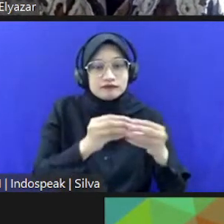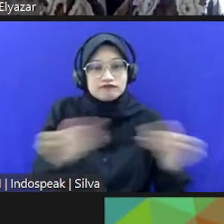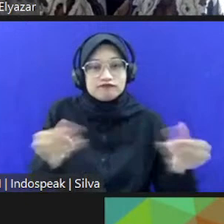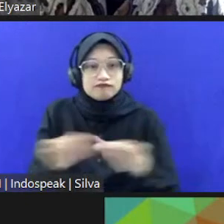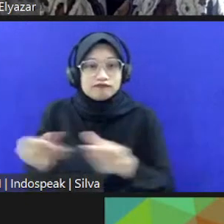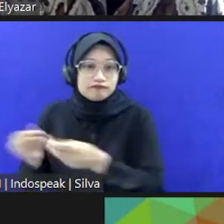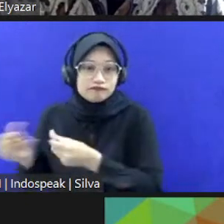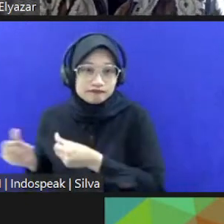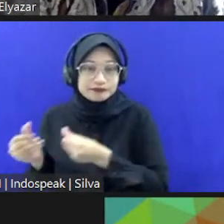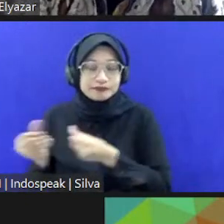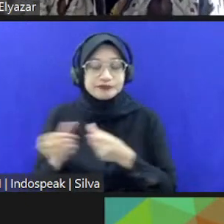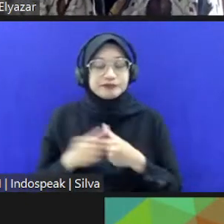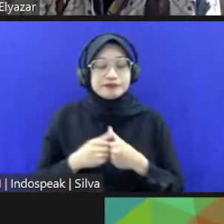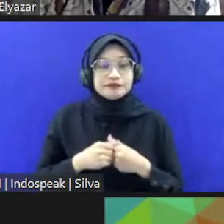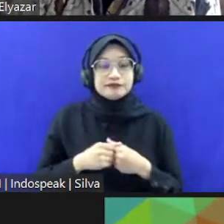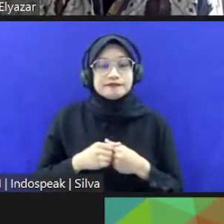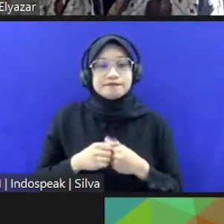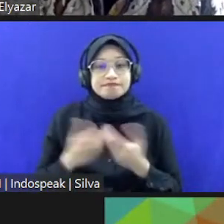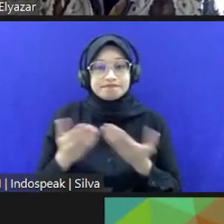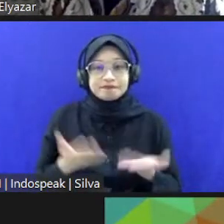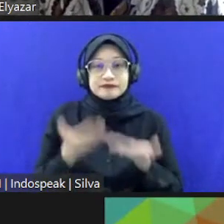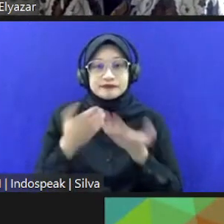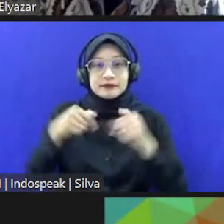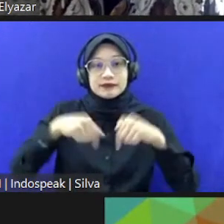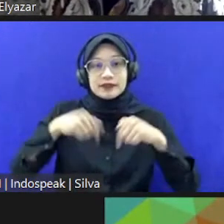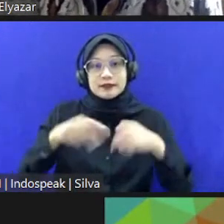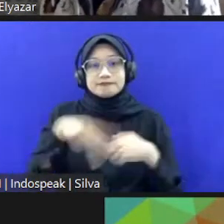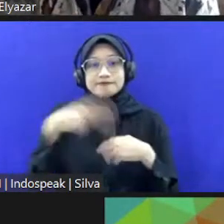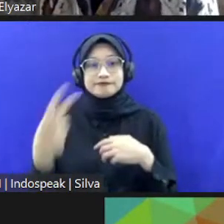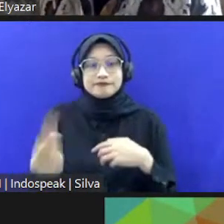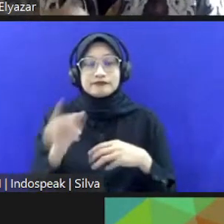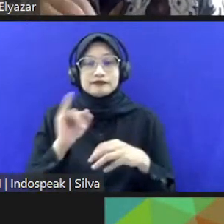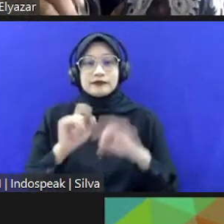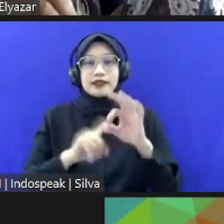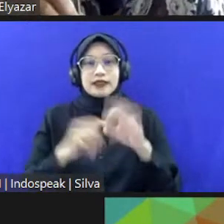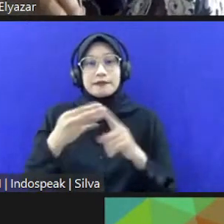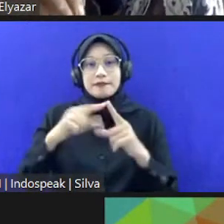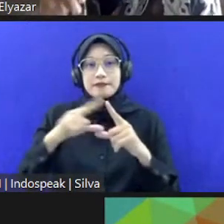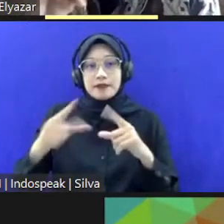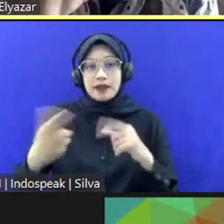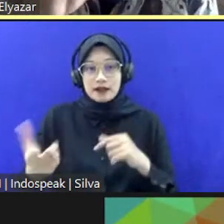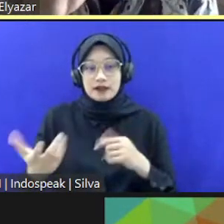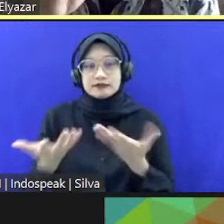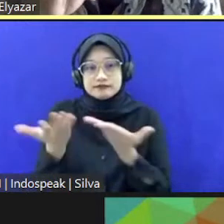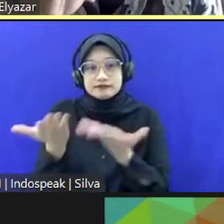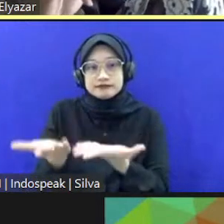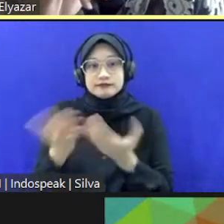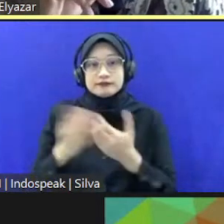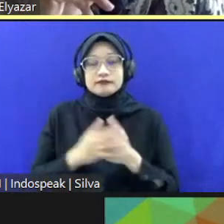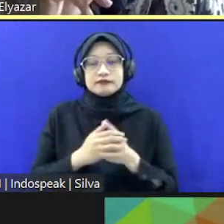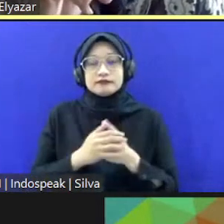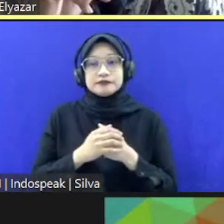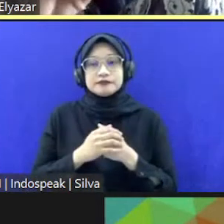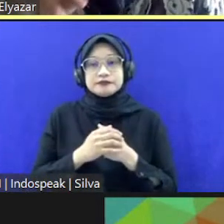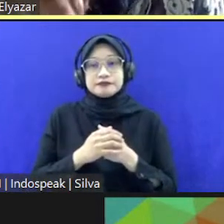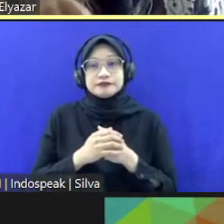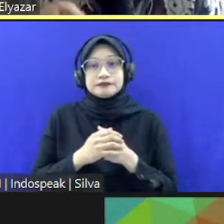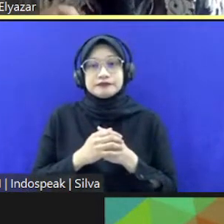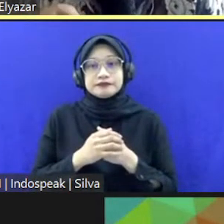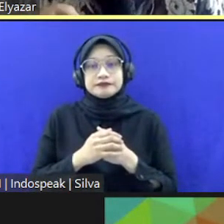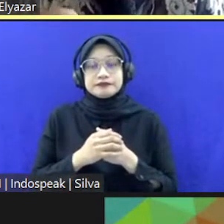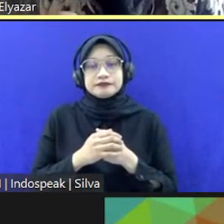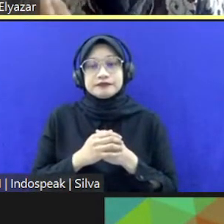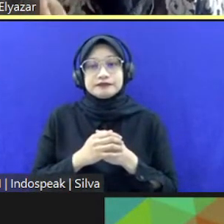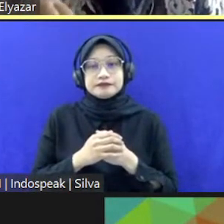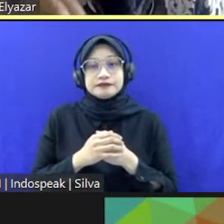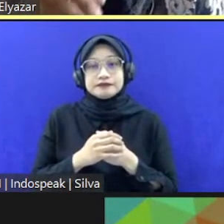Ya, silahkan Pak Iqbal, if you could respond briefly to that. Anything to add? Yeah. The vital death registration,